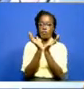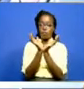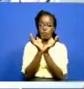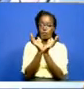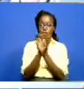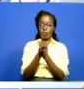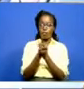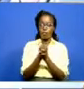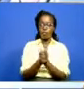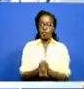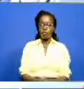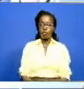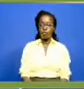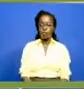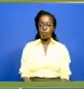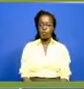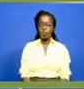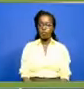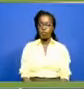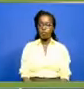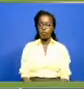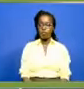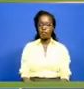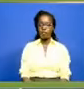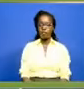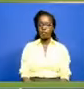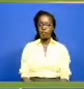Pombe Magufuli.